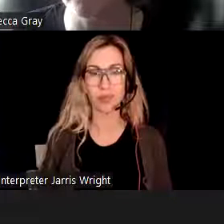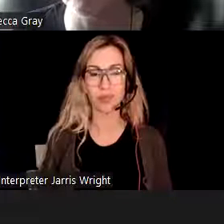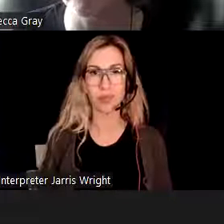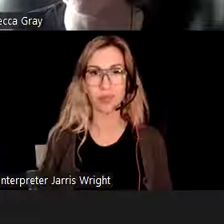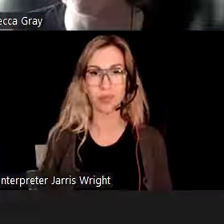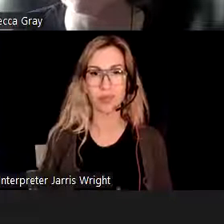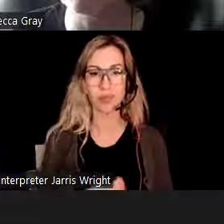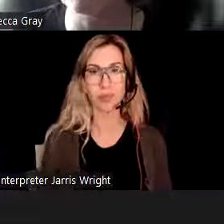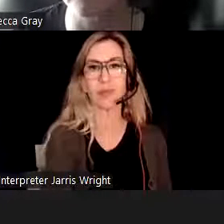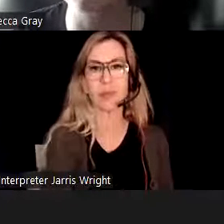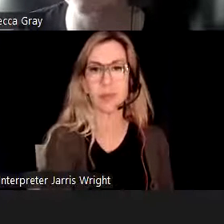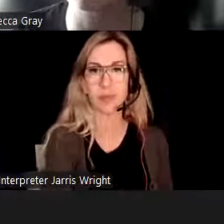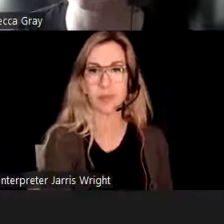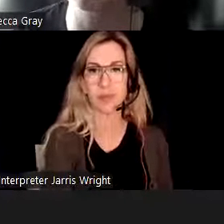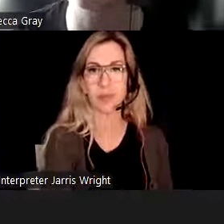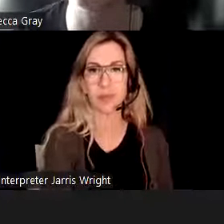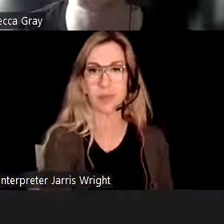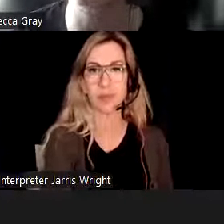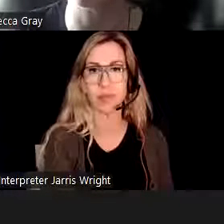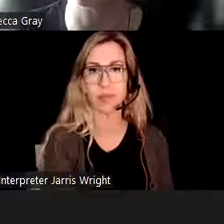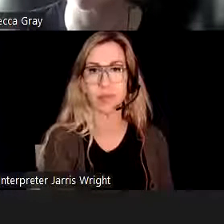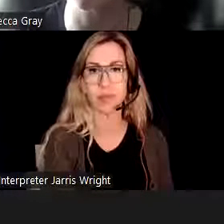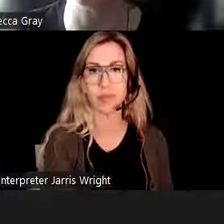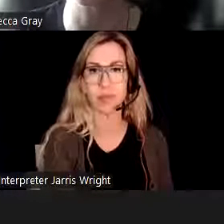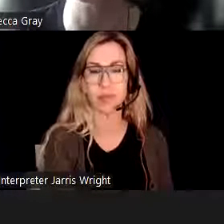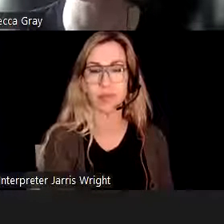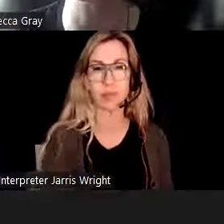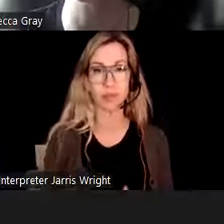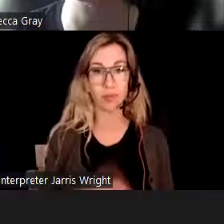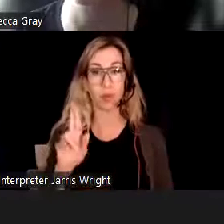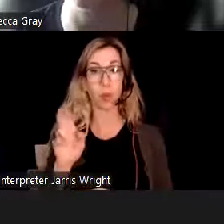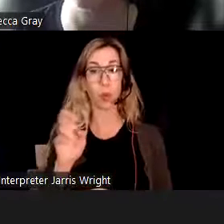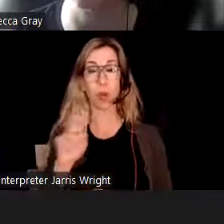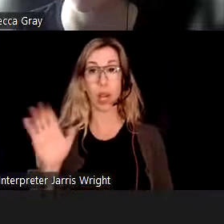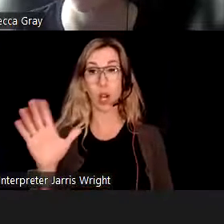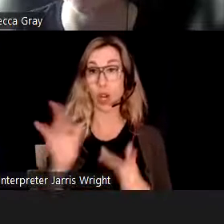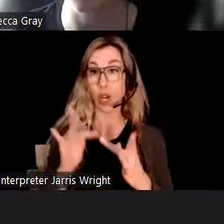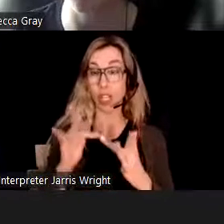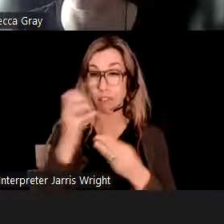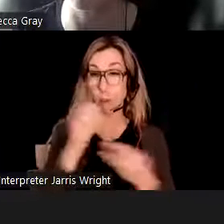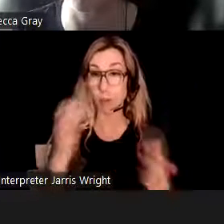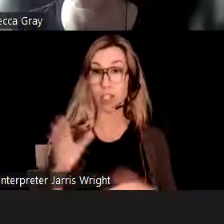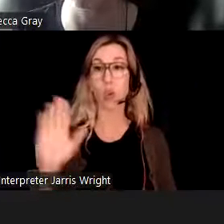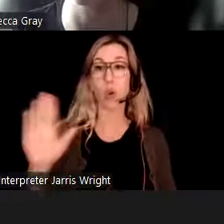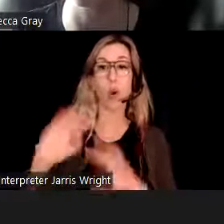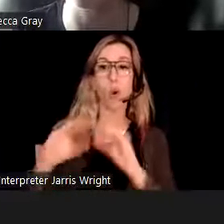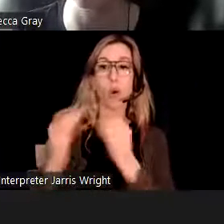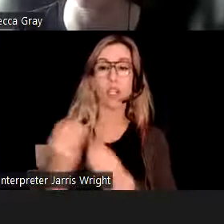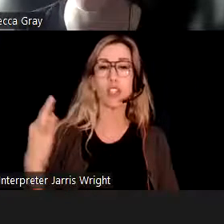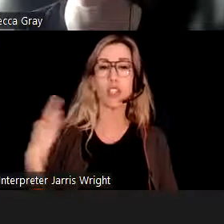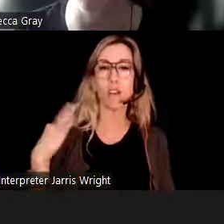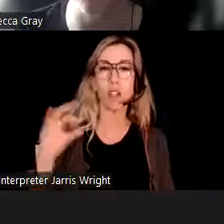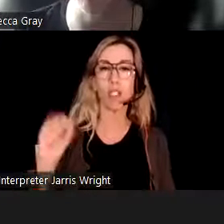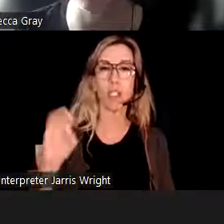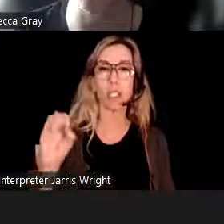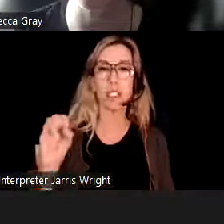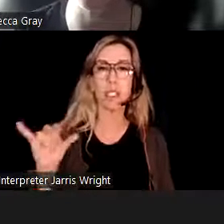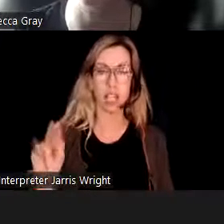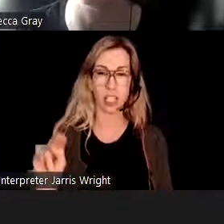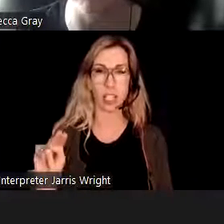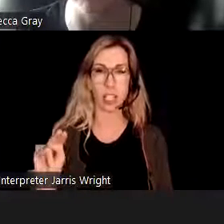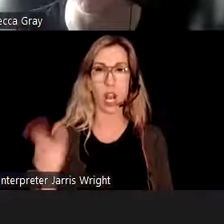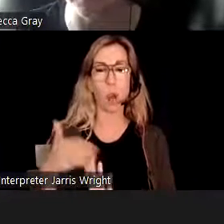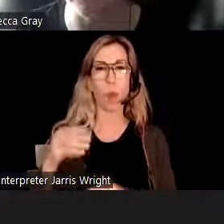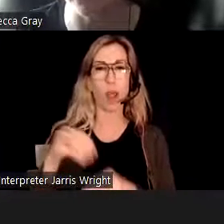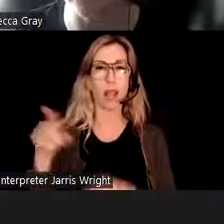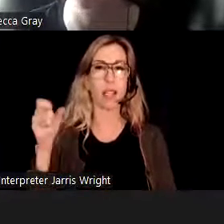Renee Moylanen's contact information. Renee's organization is the Volunteer Session that operates in South Bay, the Harbor